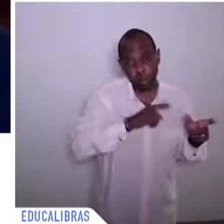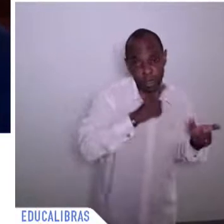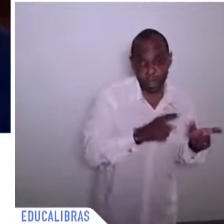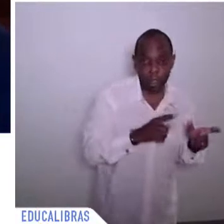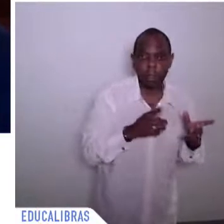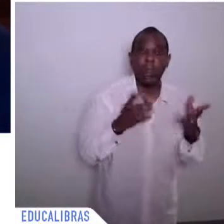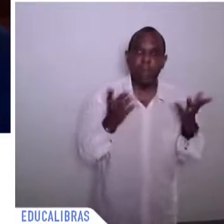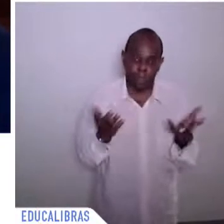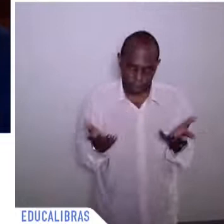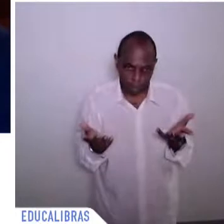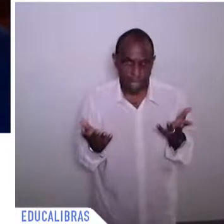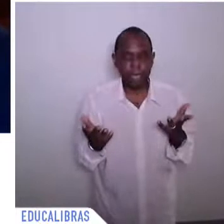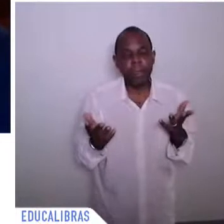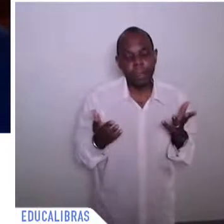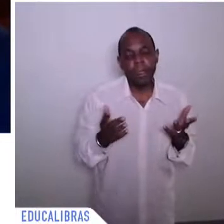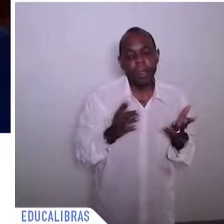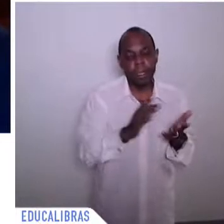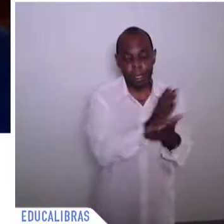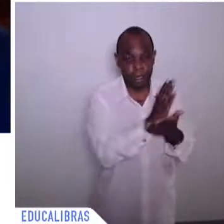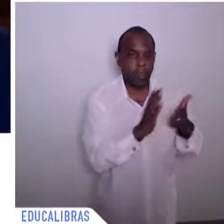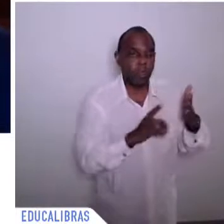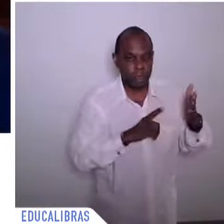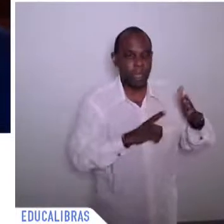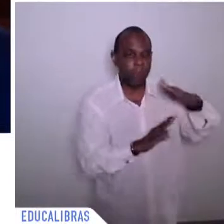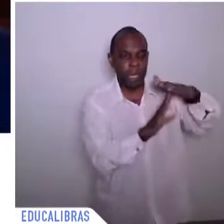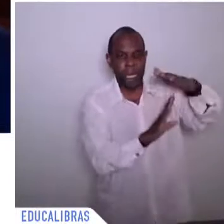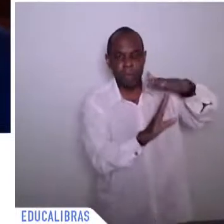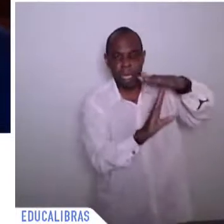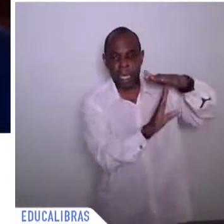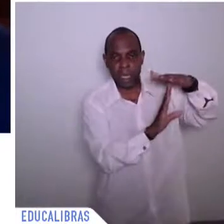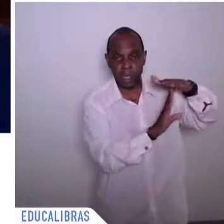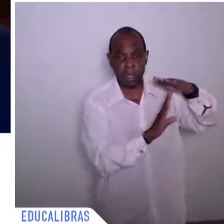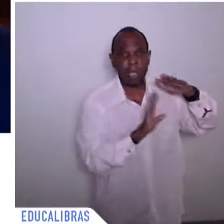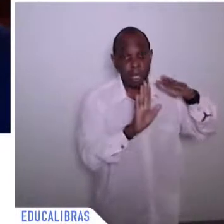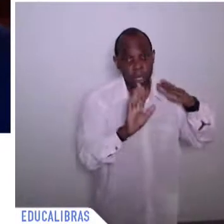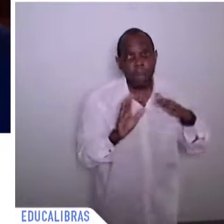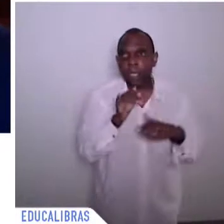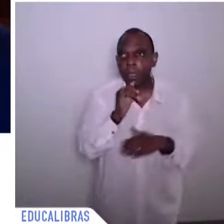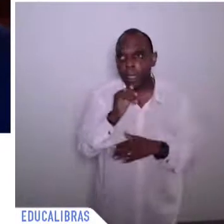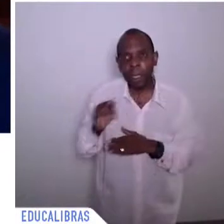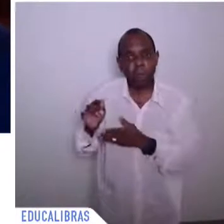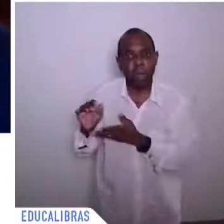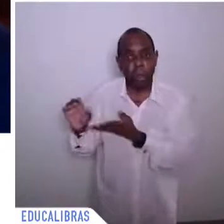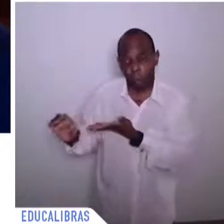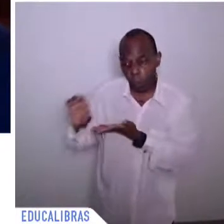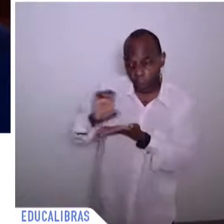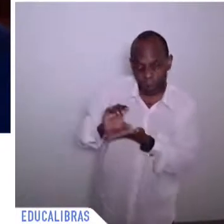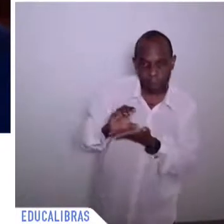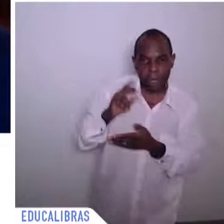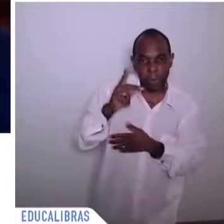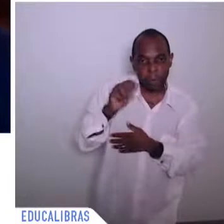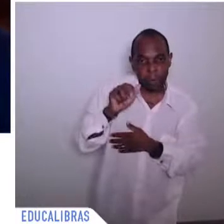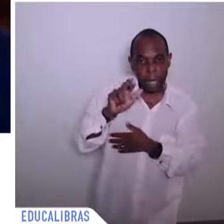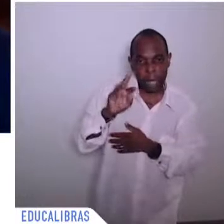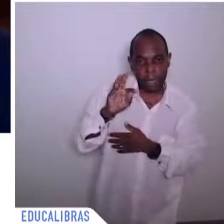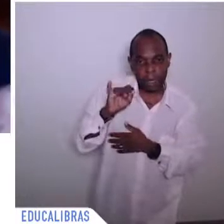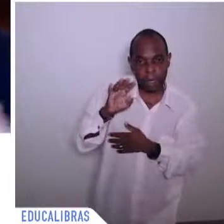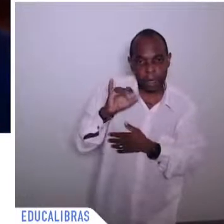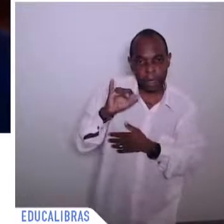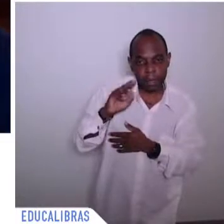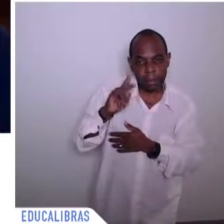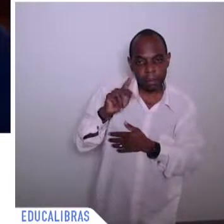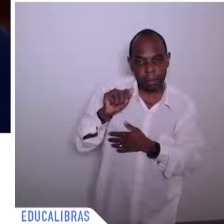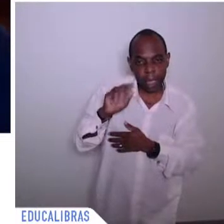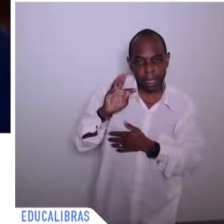participatory budget, but it didn't work in some points. It was taken over by some of the local elites. But